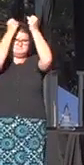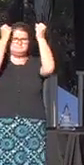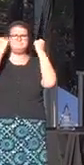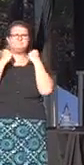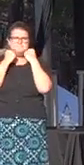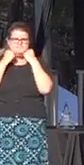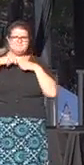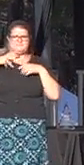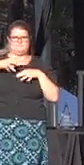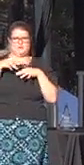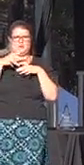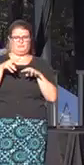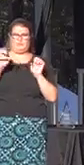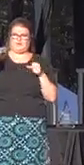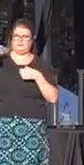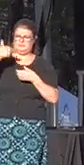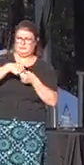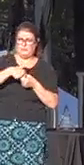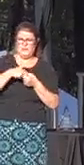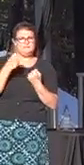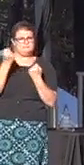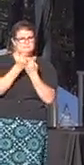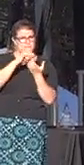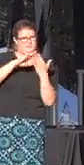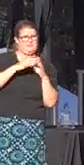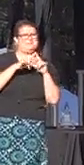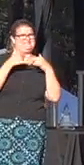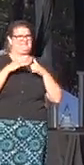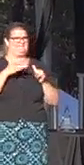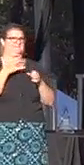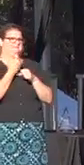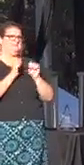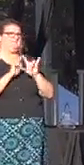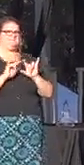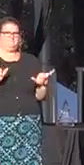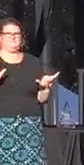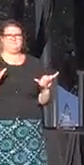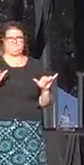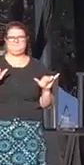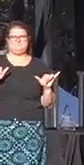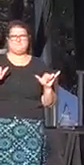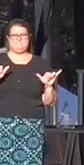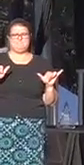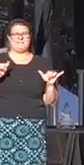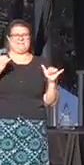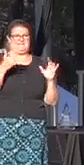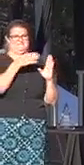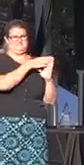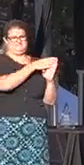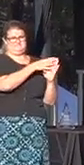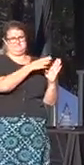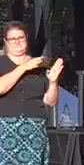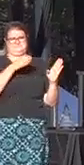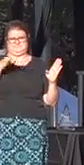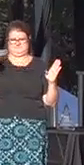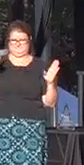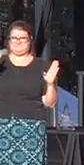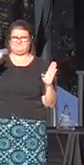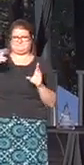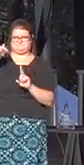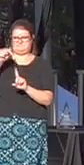their community, but still maintain some sense of safety while they did that. So fast forward a few more years from